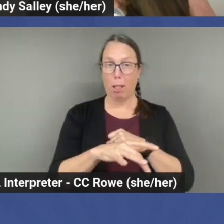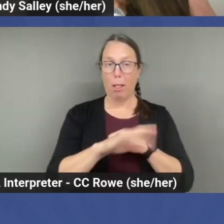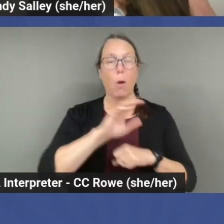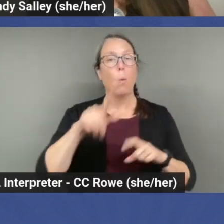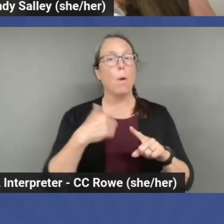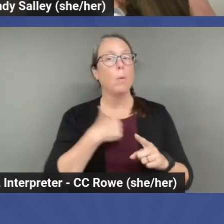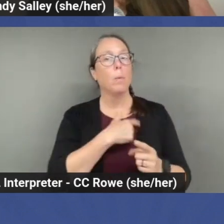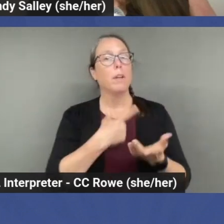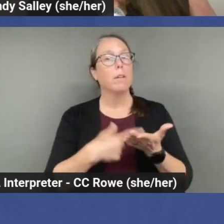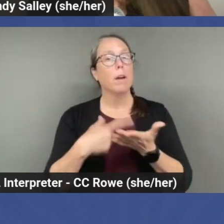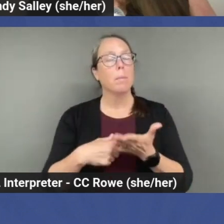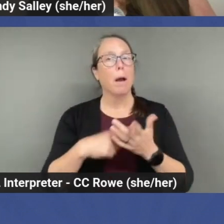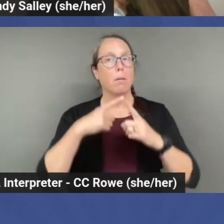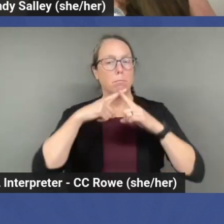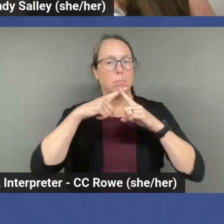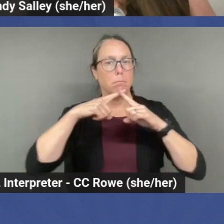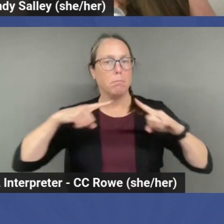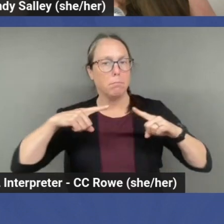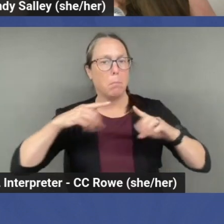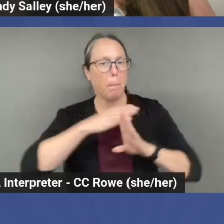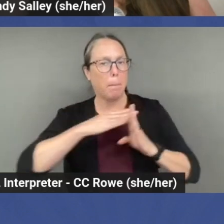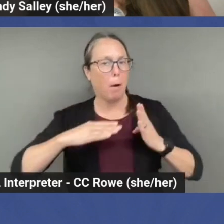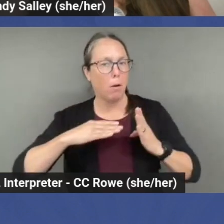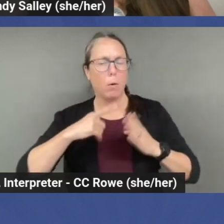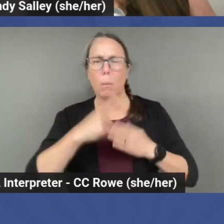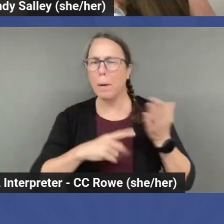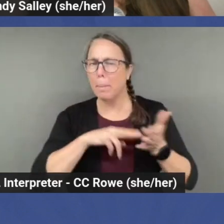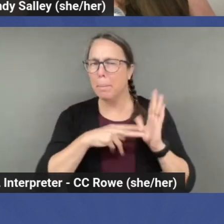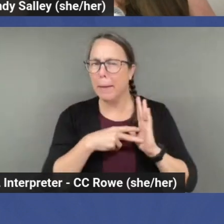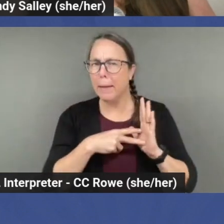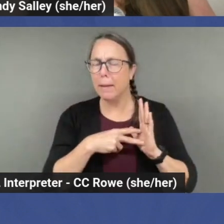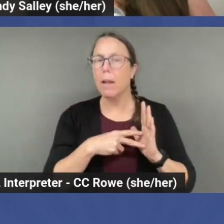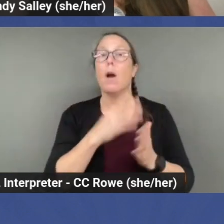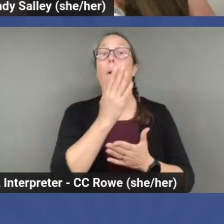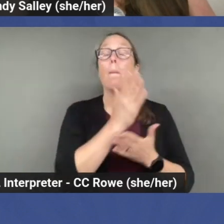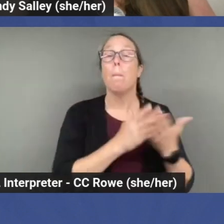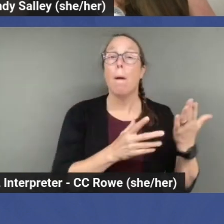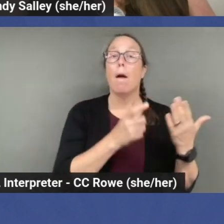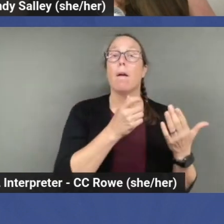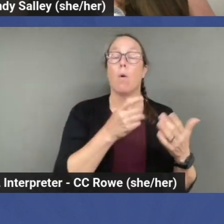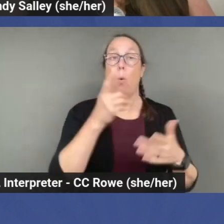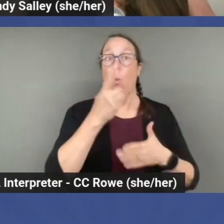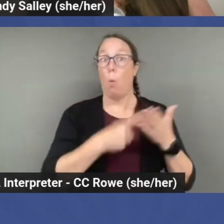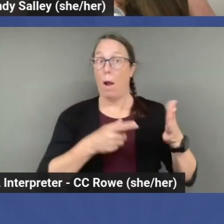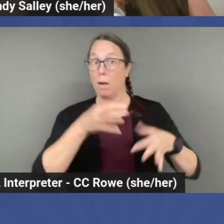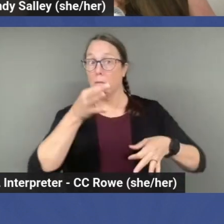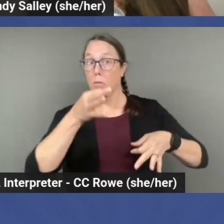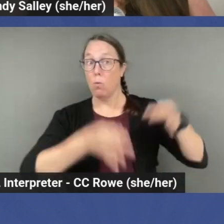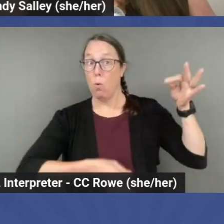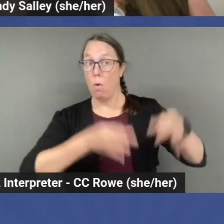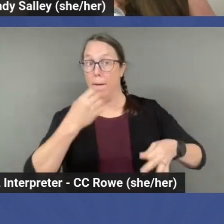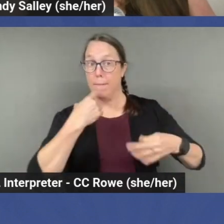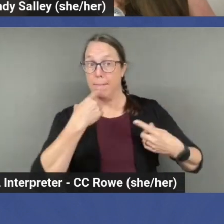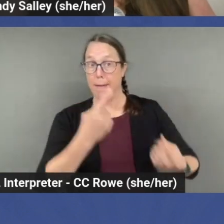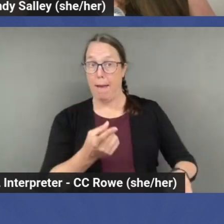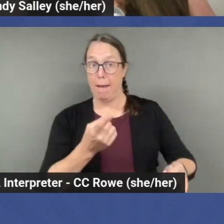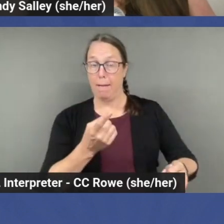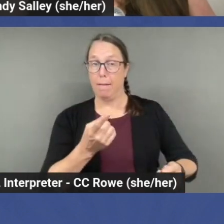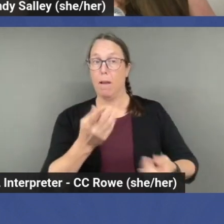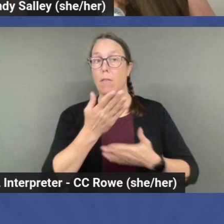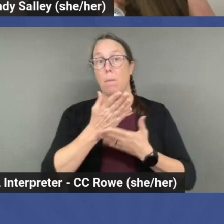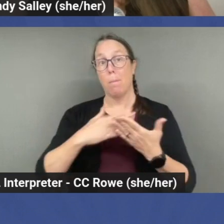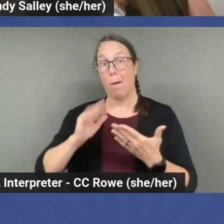partial blocking, what actually the Court of Spain has ordered is that the portion of our website that